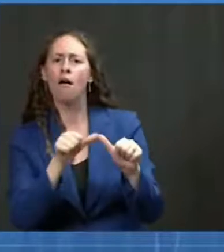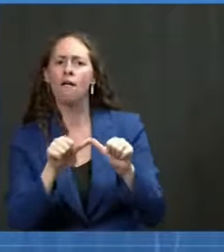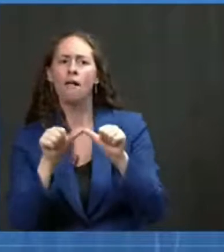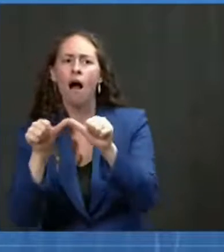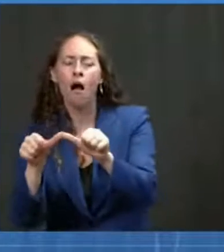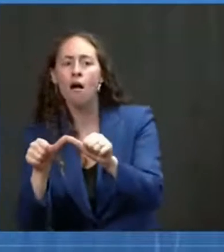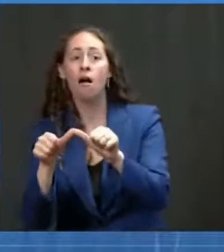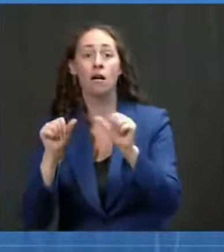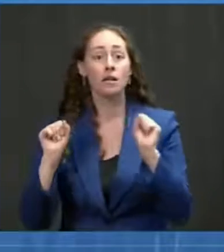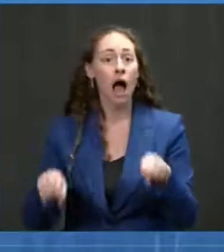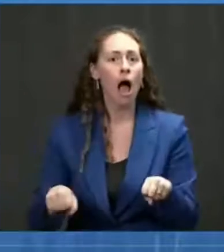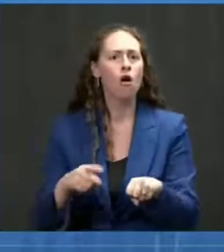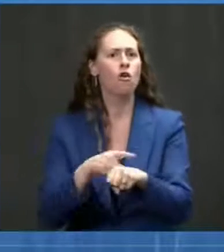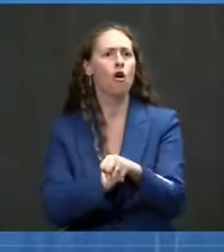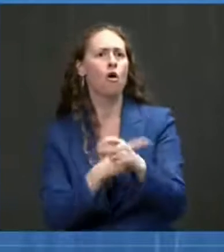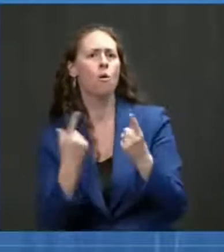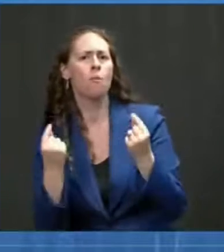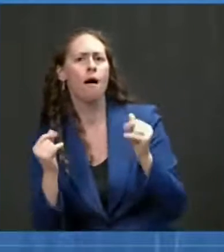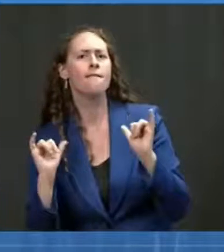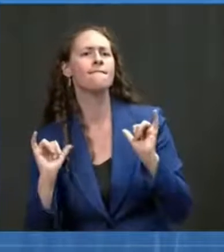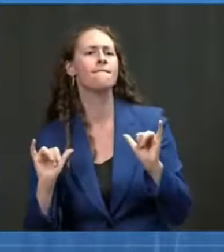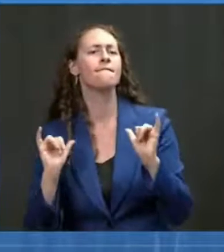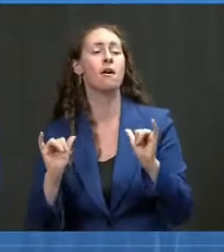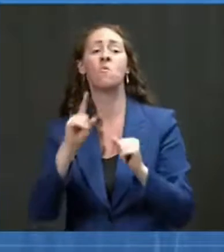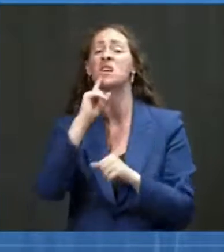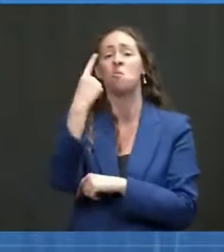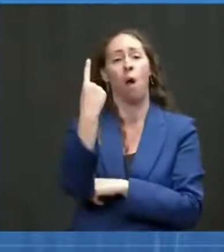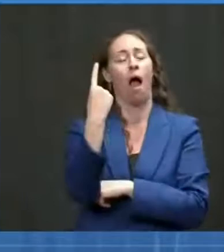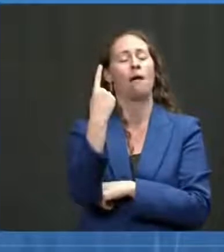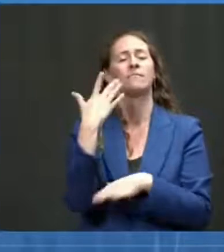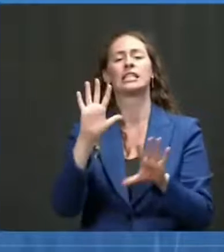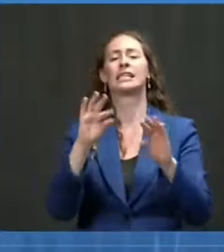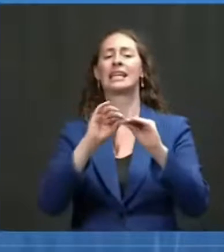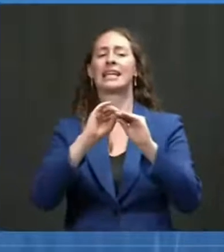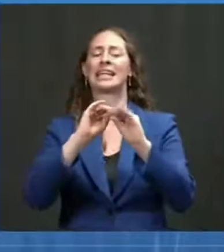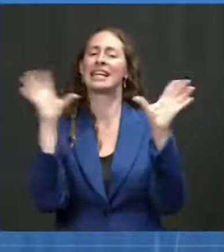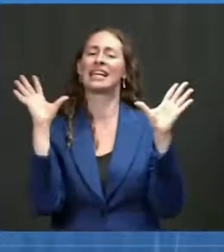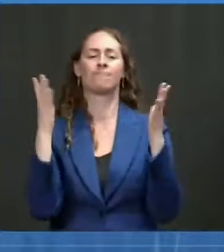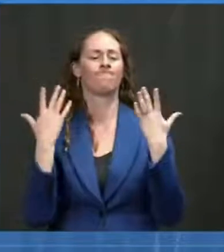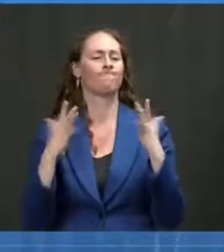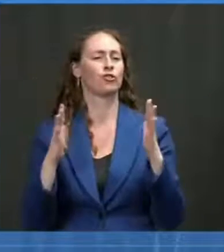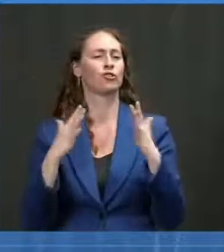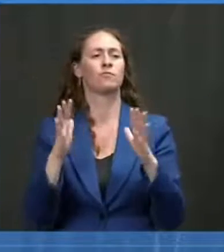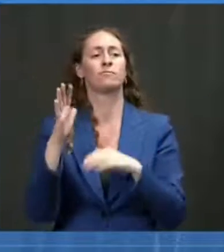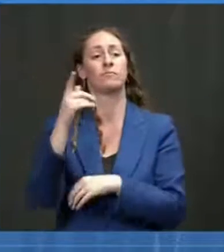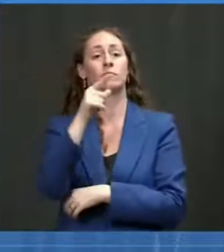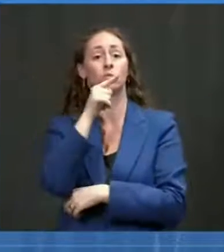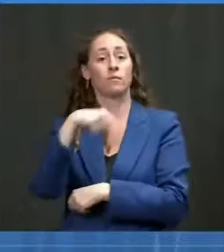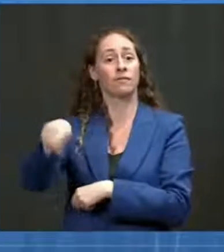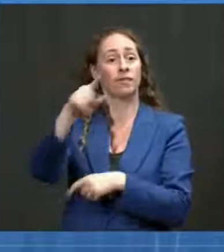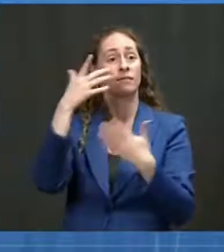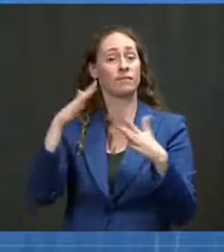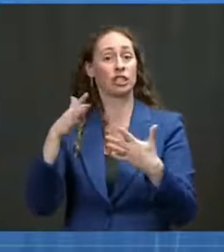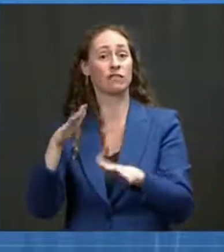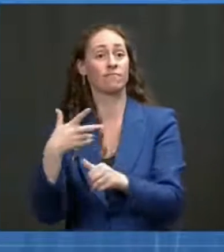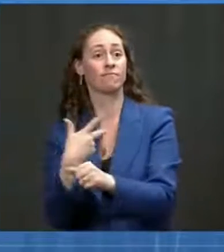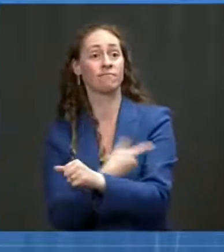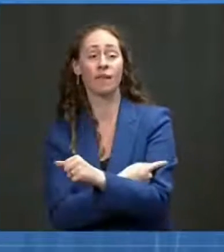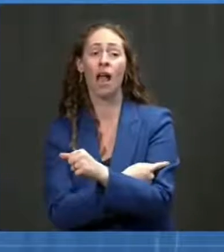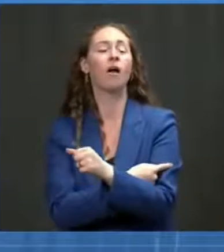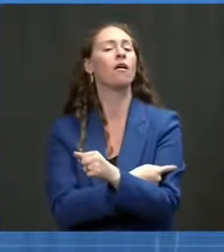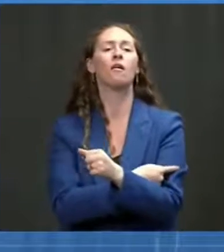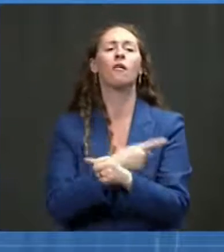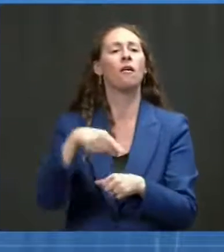emerging variants, one thing is very clear. Getting vaccinated can keep you out of the hospital. Getting vaccinated can save your